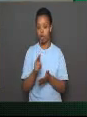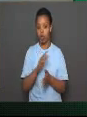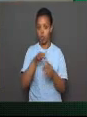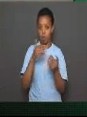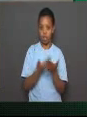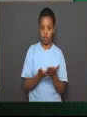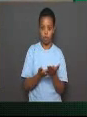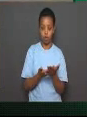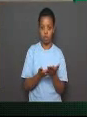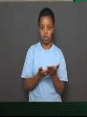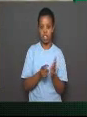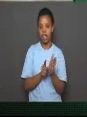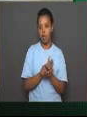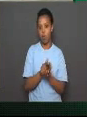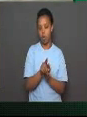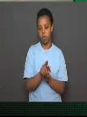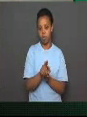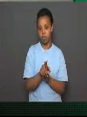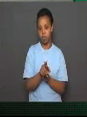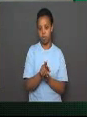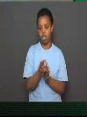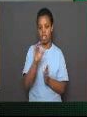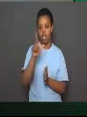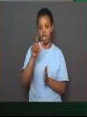include worms,